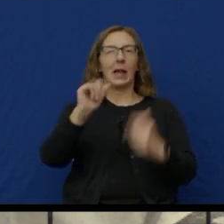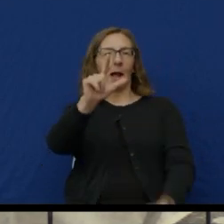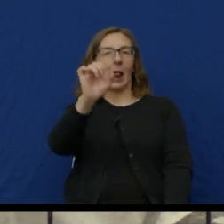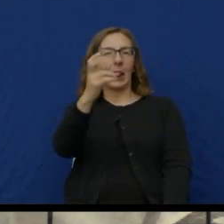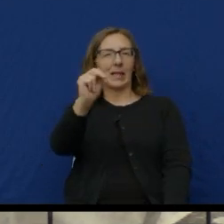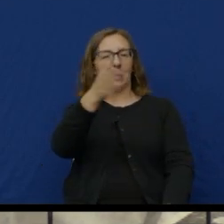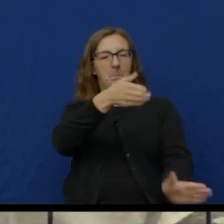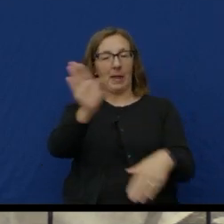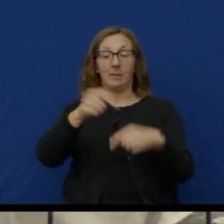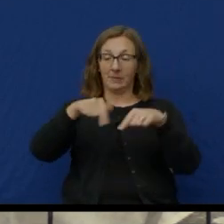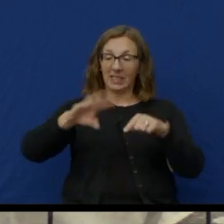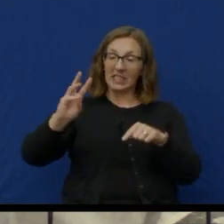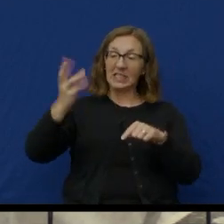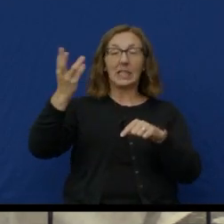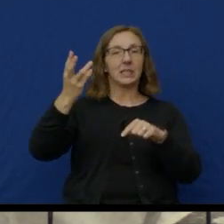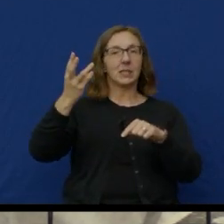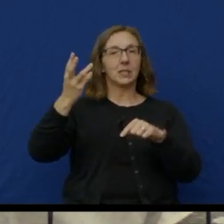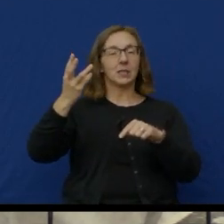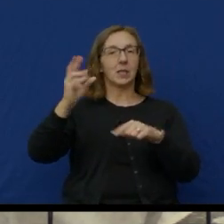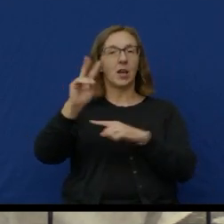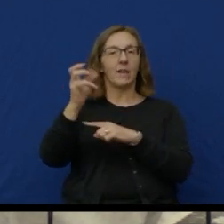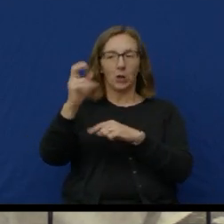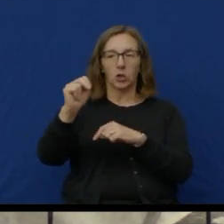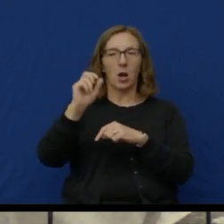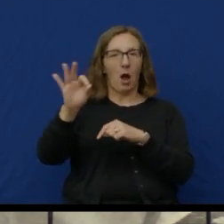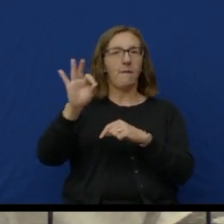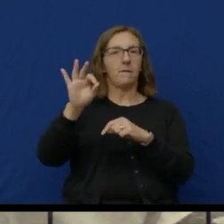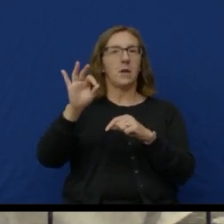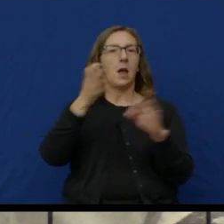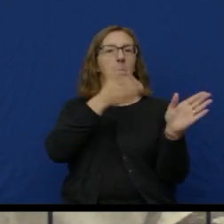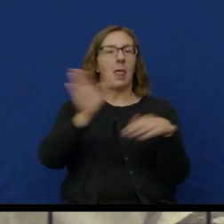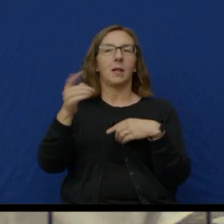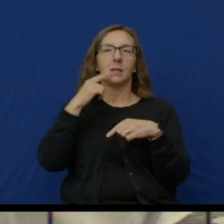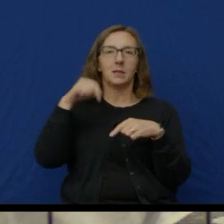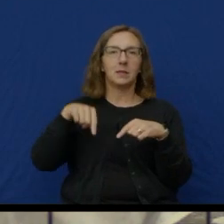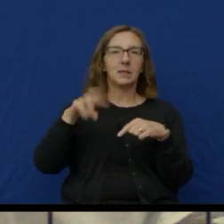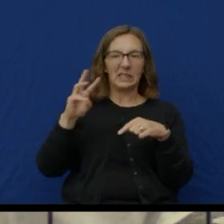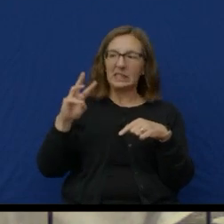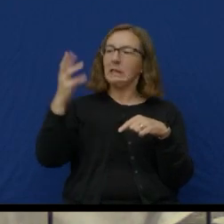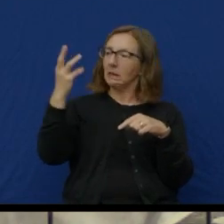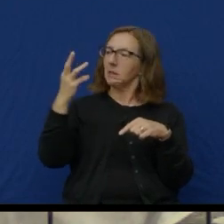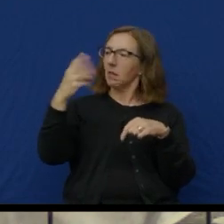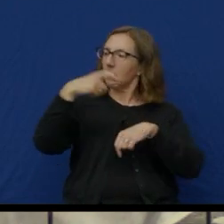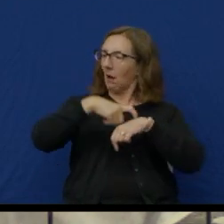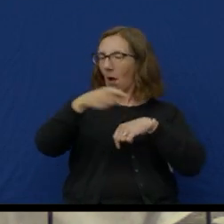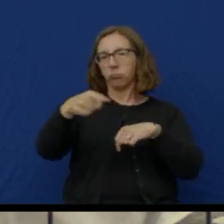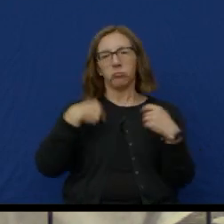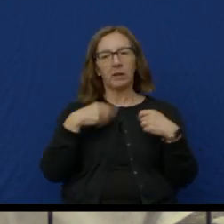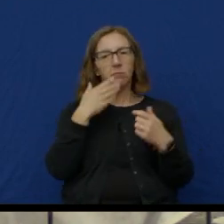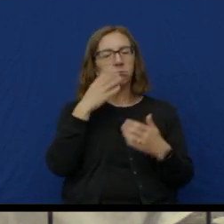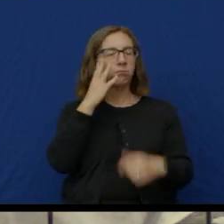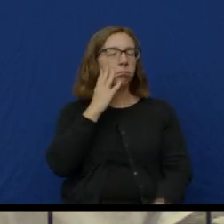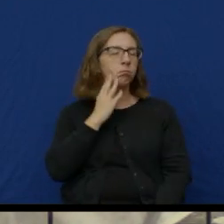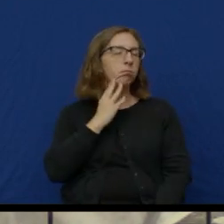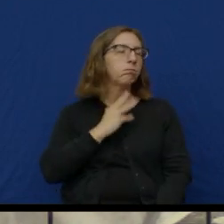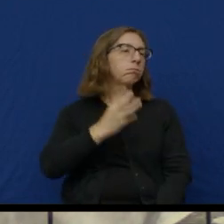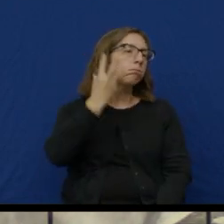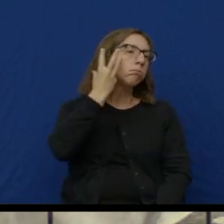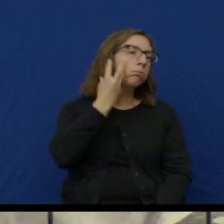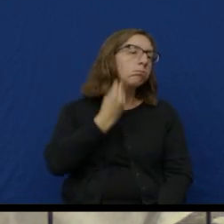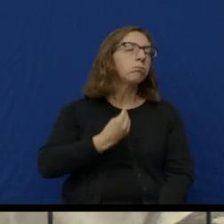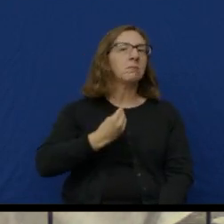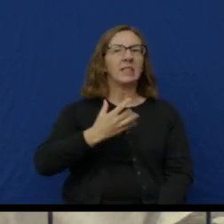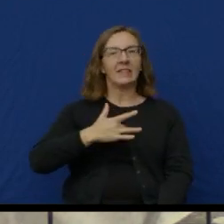version of our KETS master plan. And just like lesson plans, typically by the 6th version, you got a pretty good version of that, and you feel pretty good about